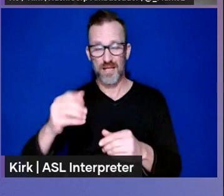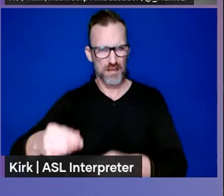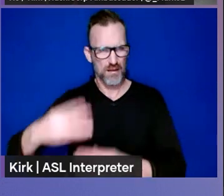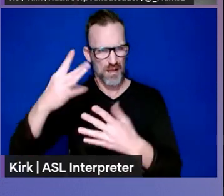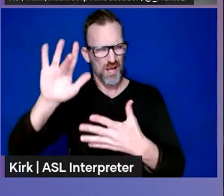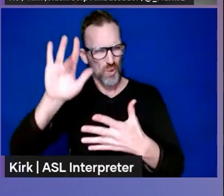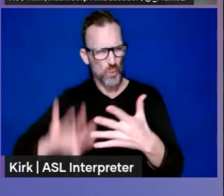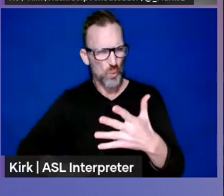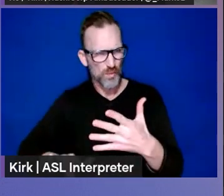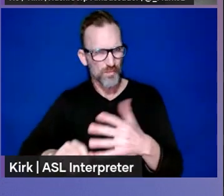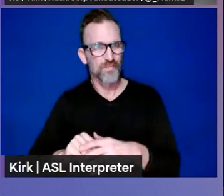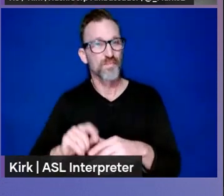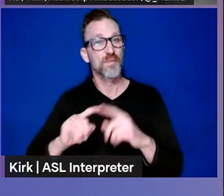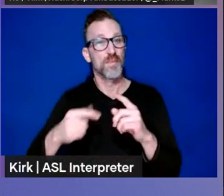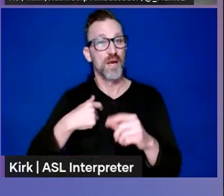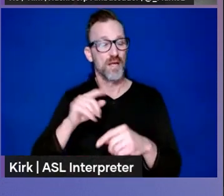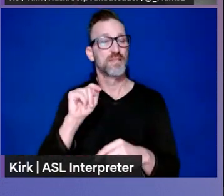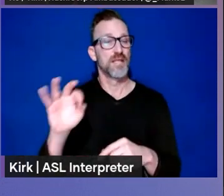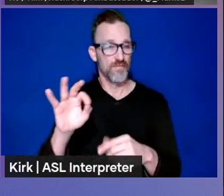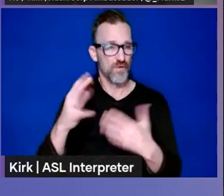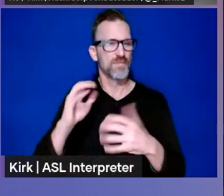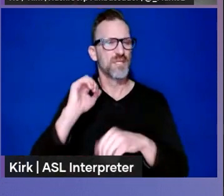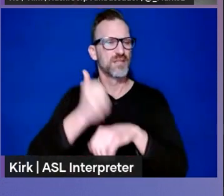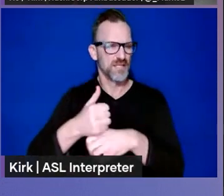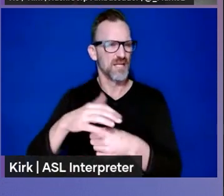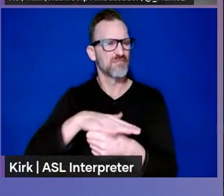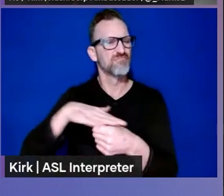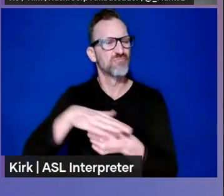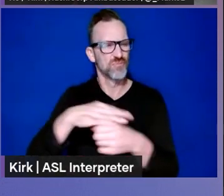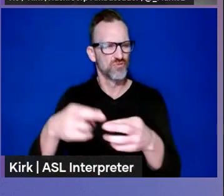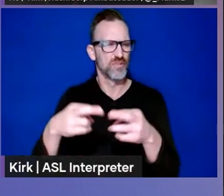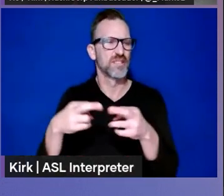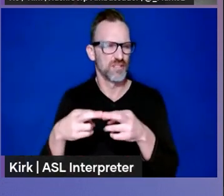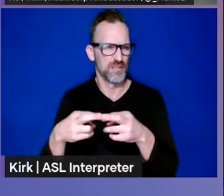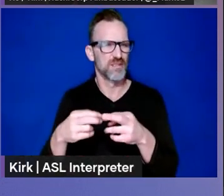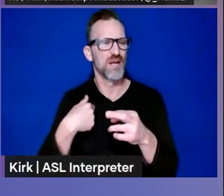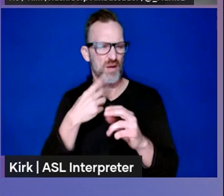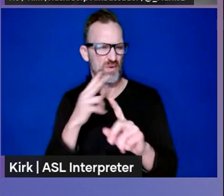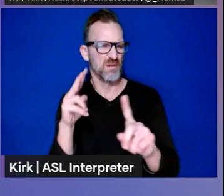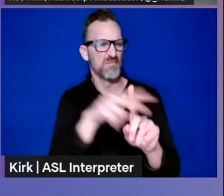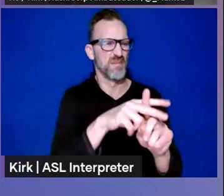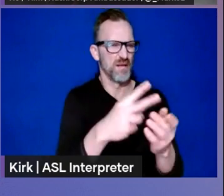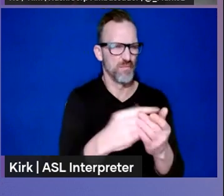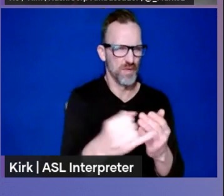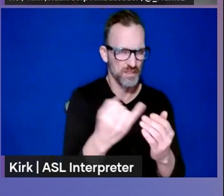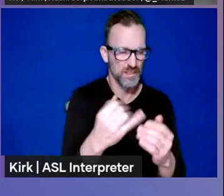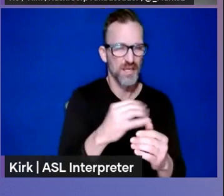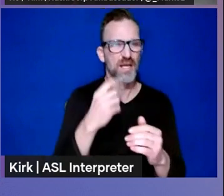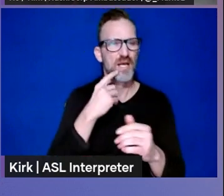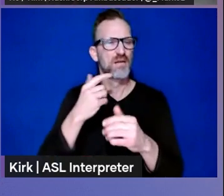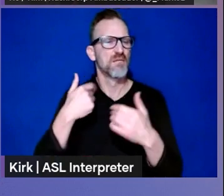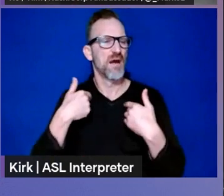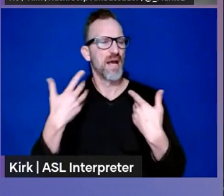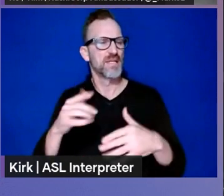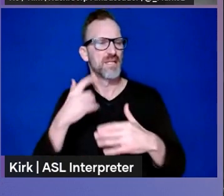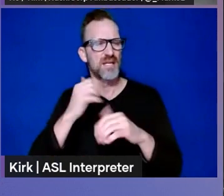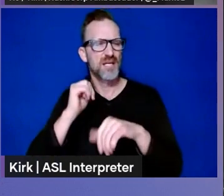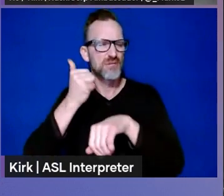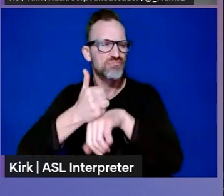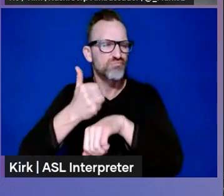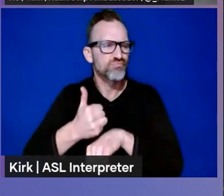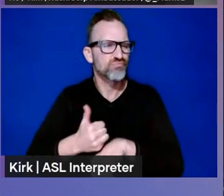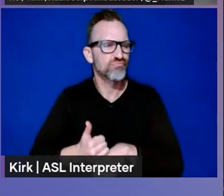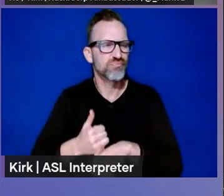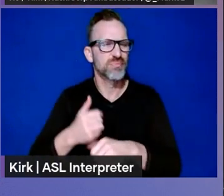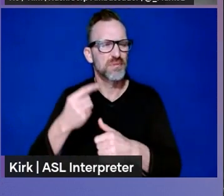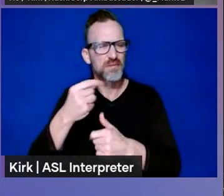did set the variable region, which I'm using in my project. And it did set the settings that I kind of showed you earlier. So if we